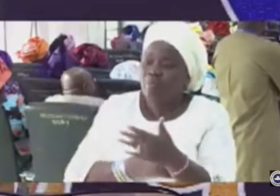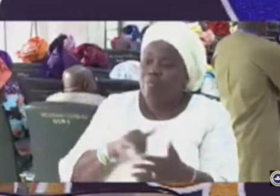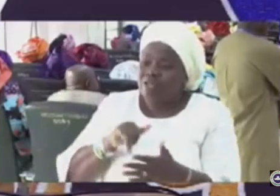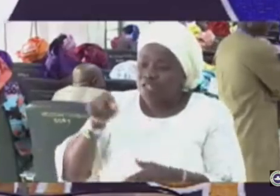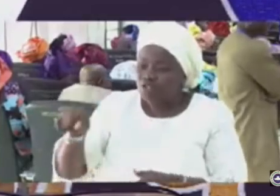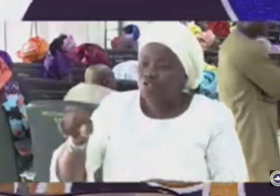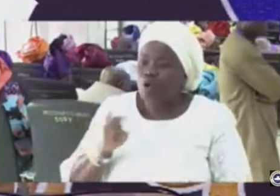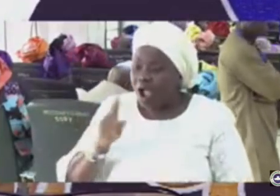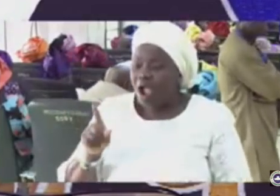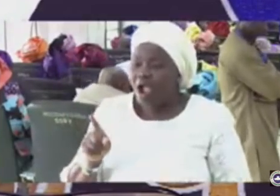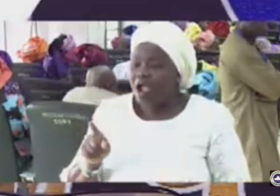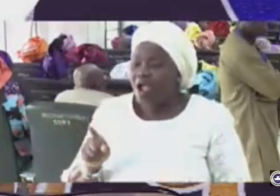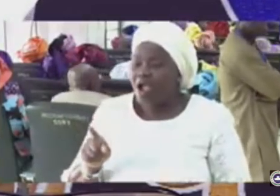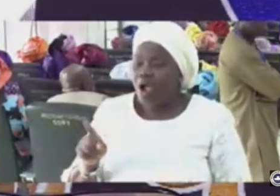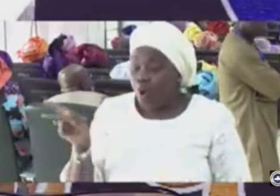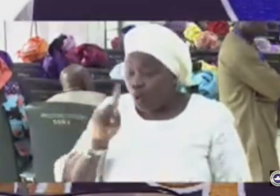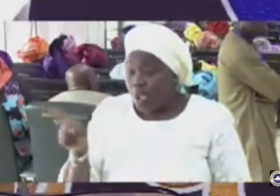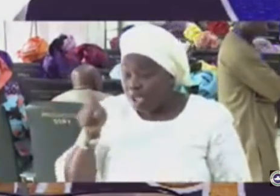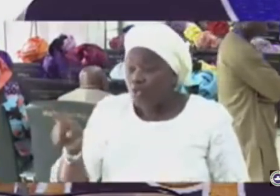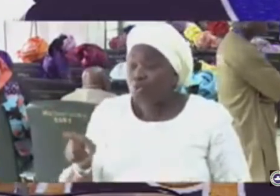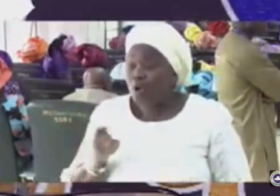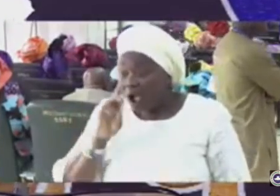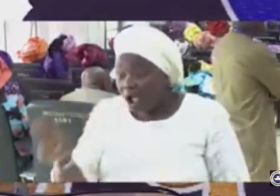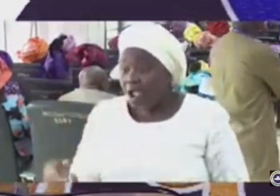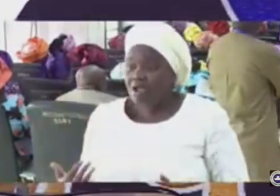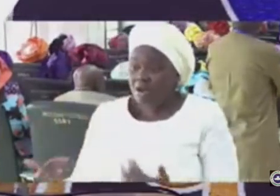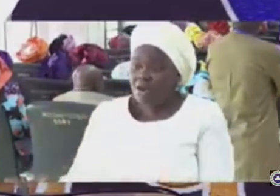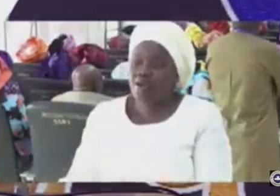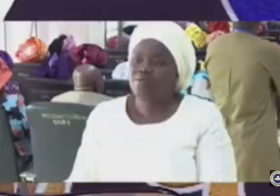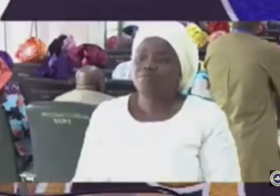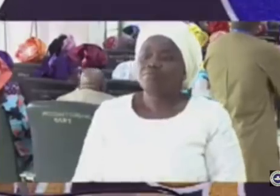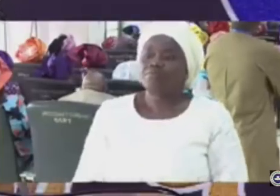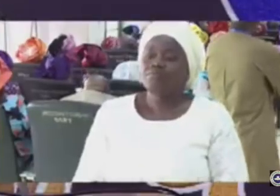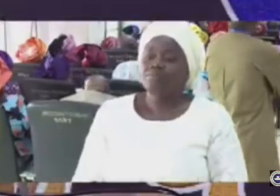Each time I read that passage, I always remember